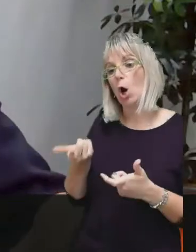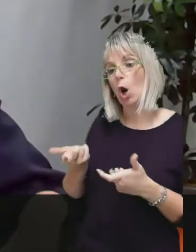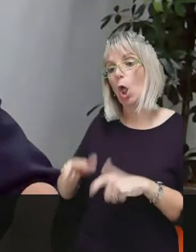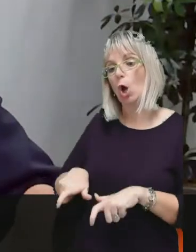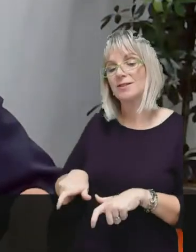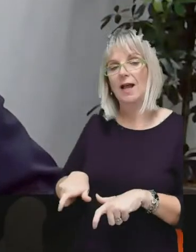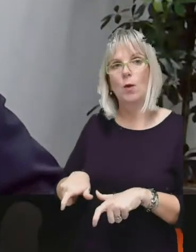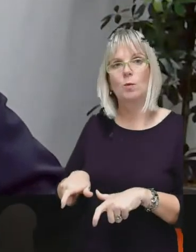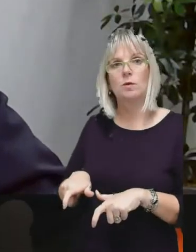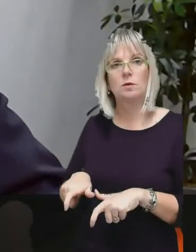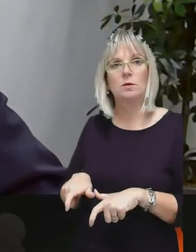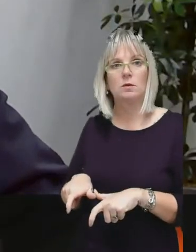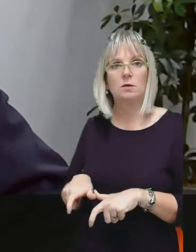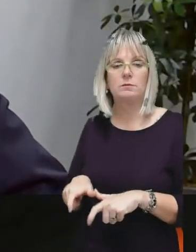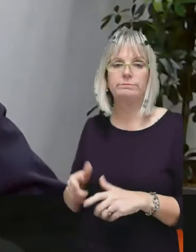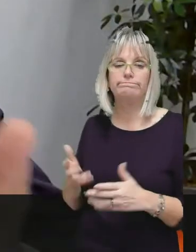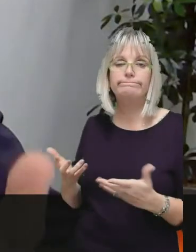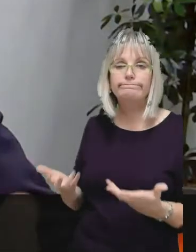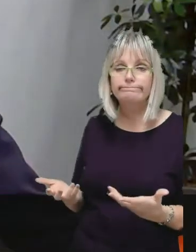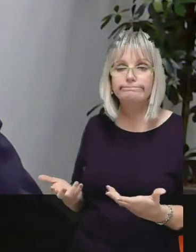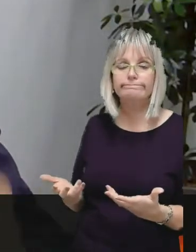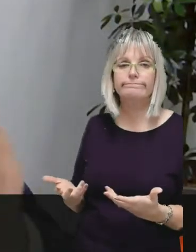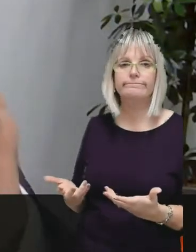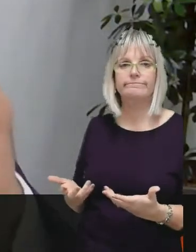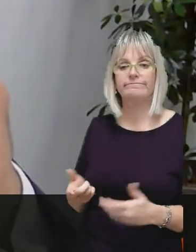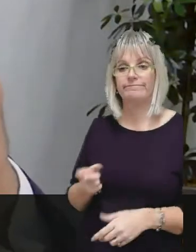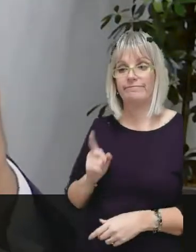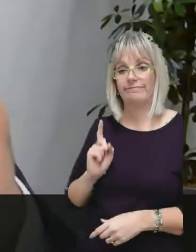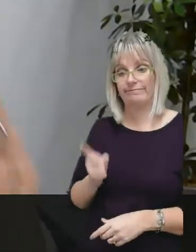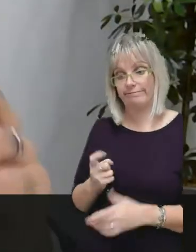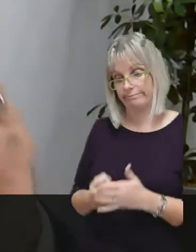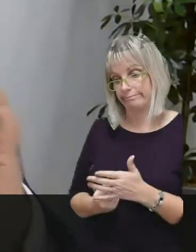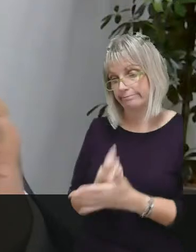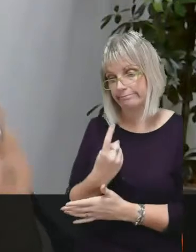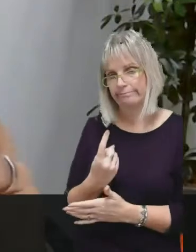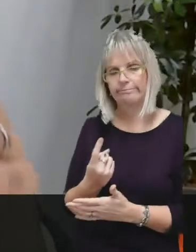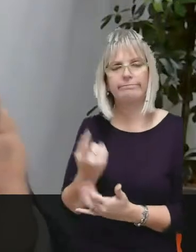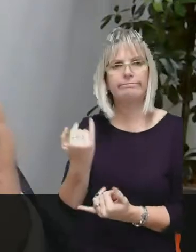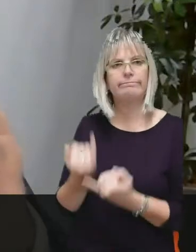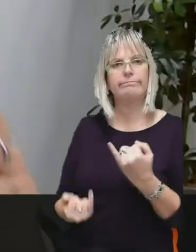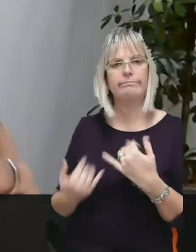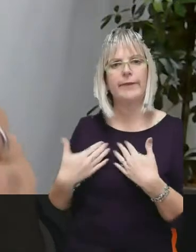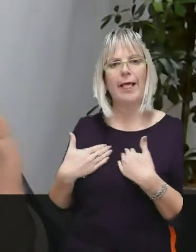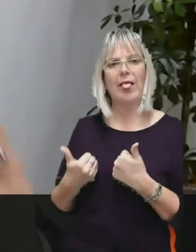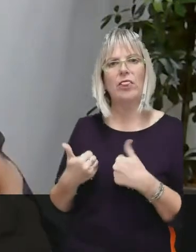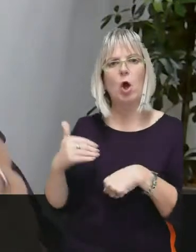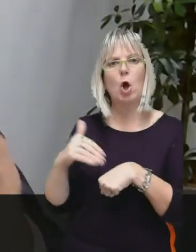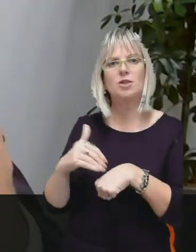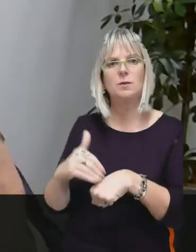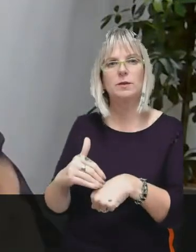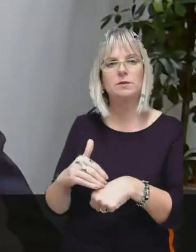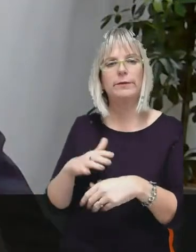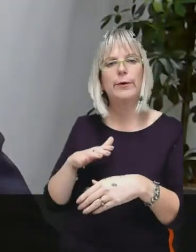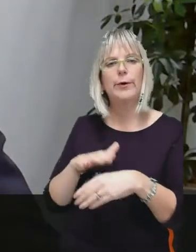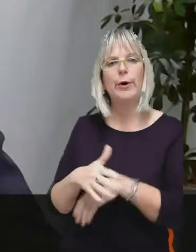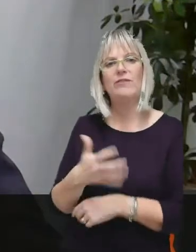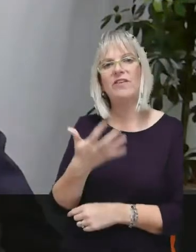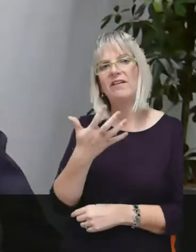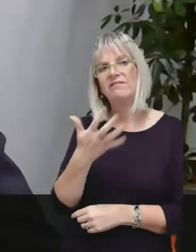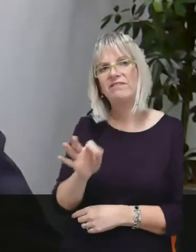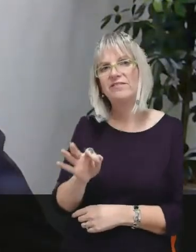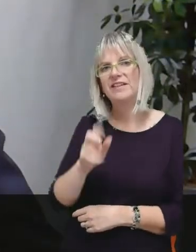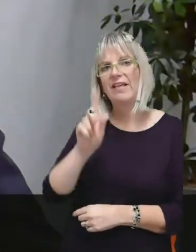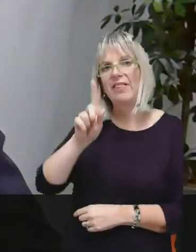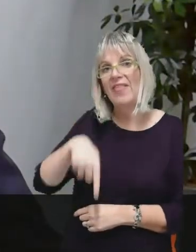to not simply adverse health consequences. More than 50,000 people across our country have lost their